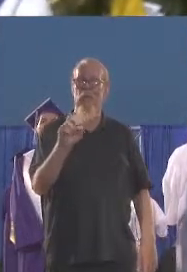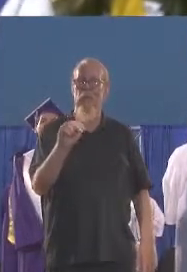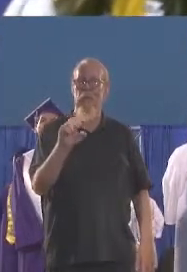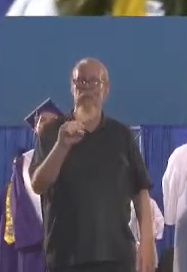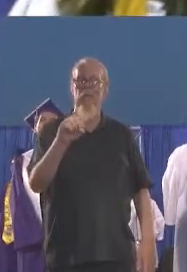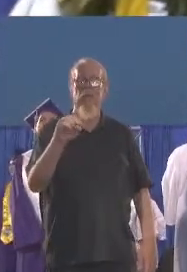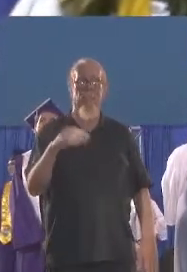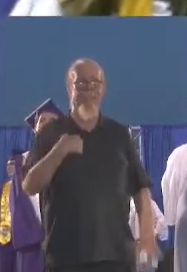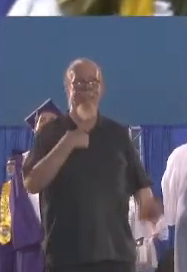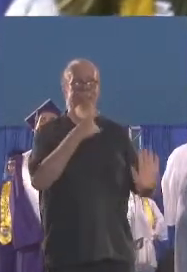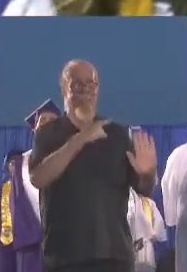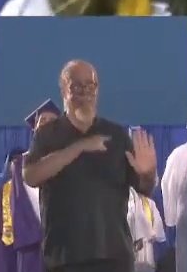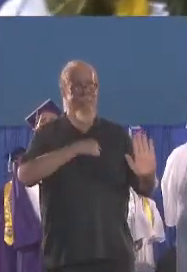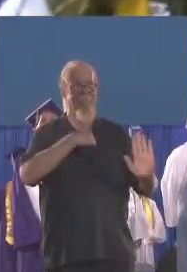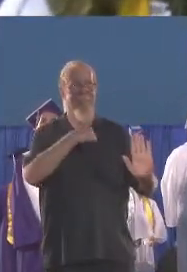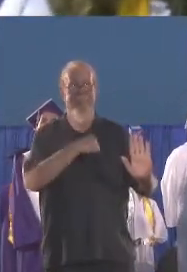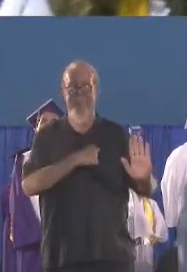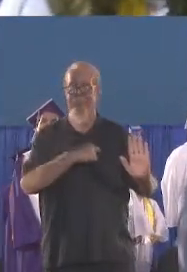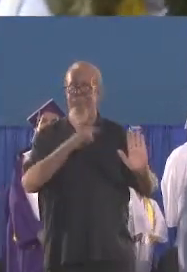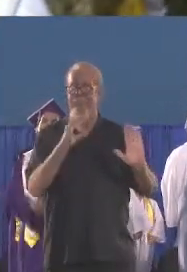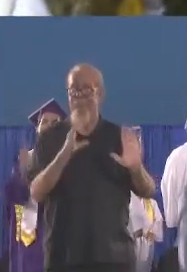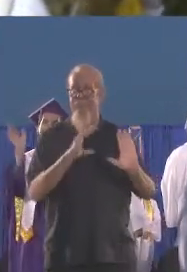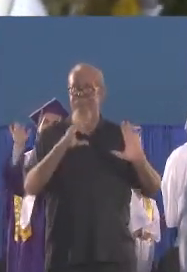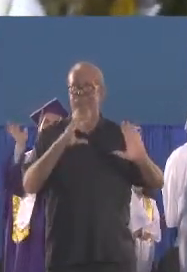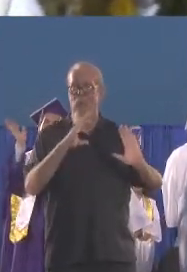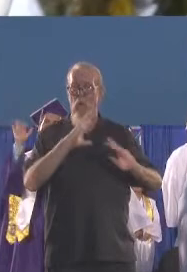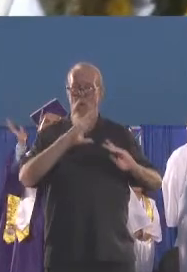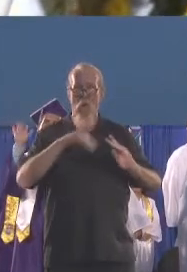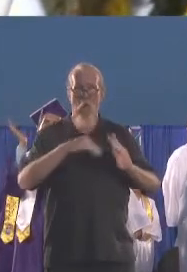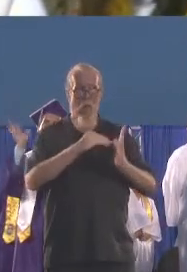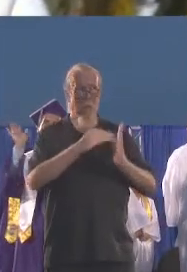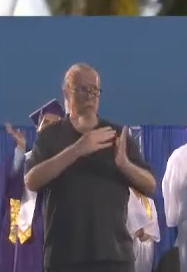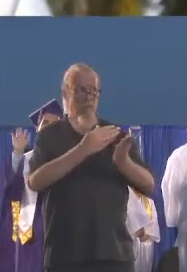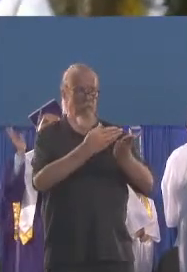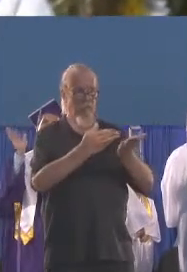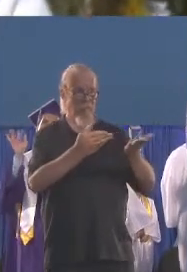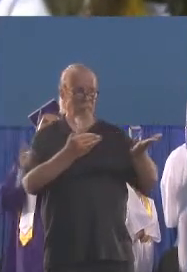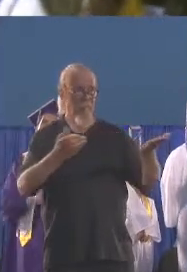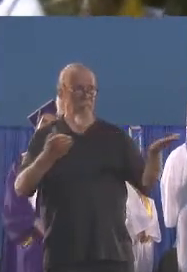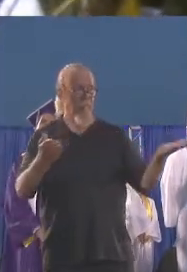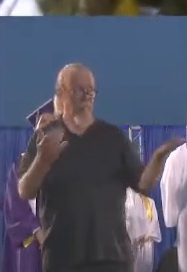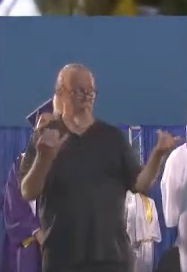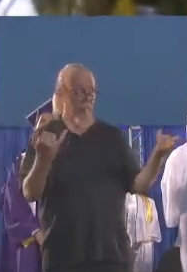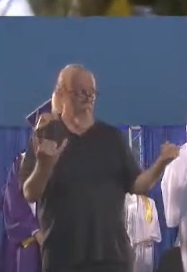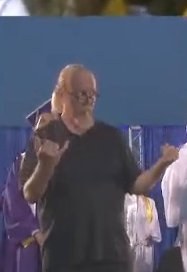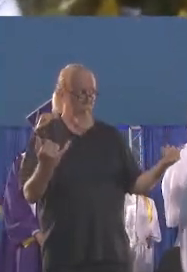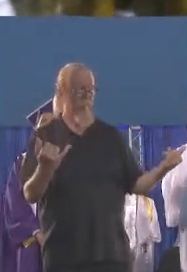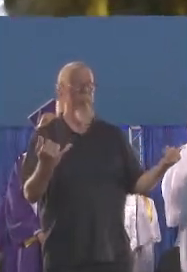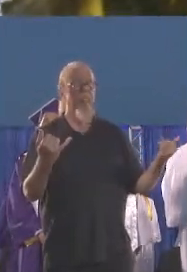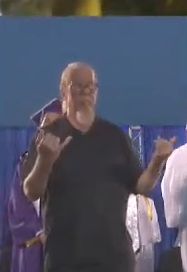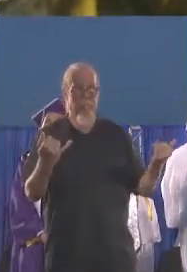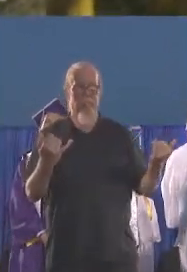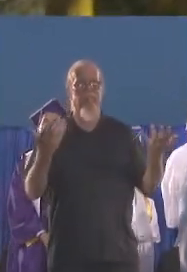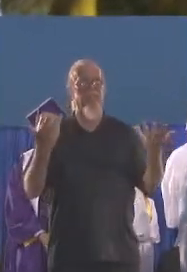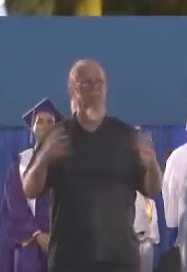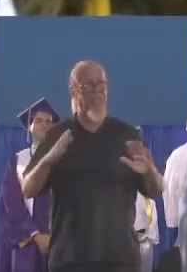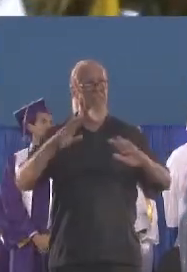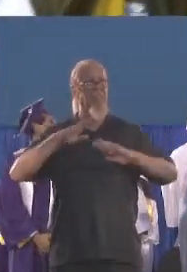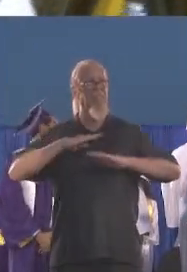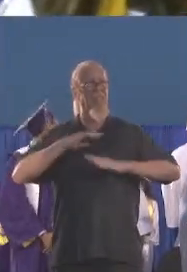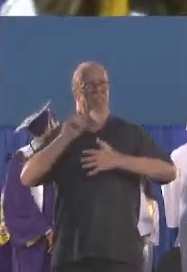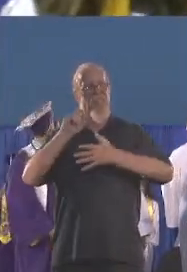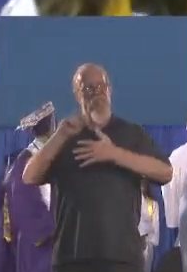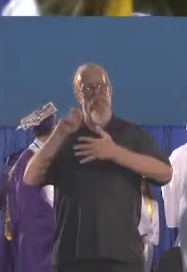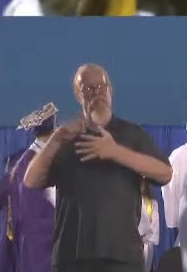I do hereby certify that all of the students standing before you this evening have met the state requirements of